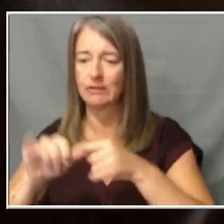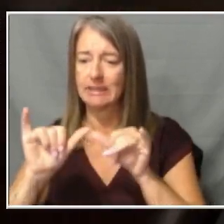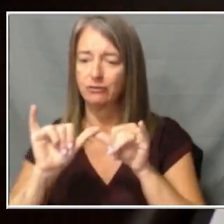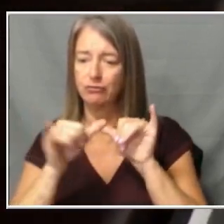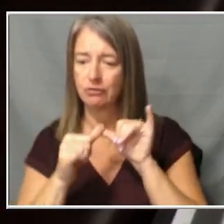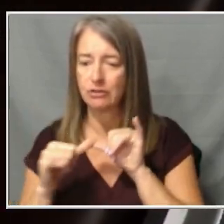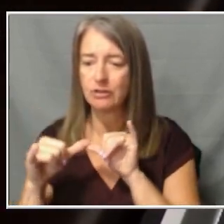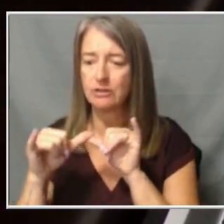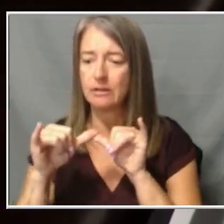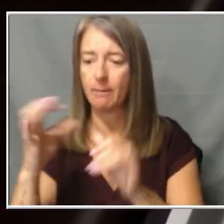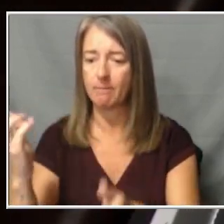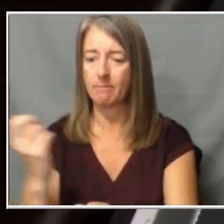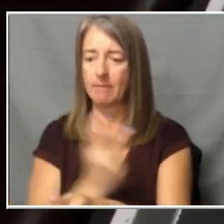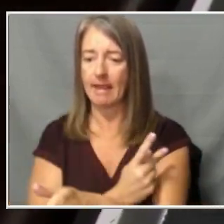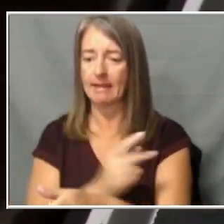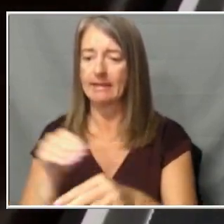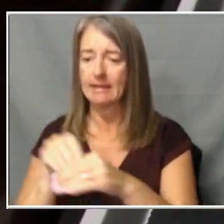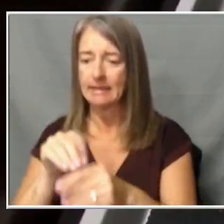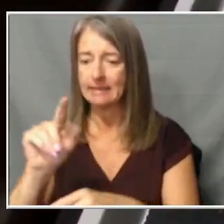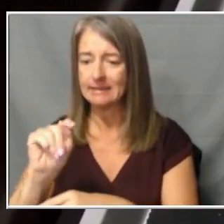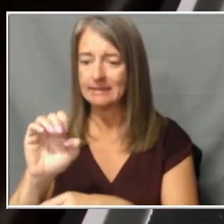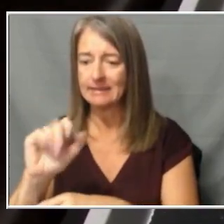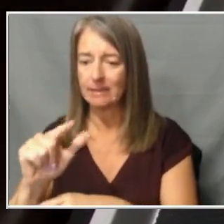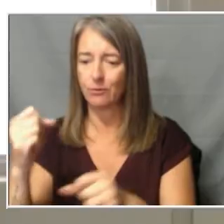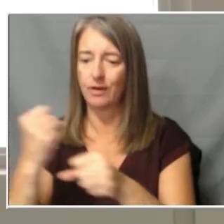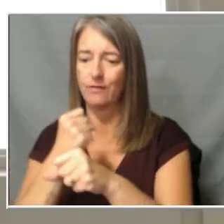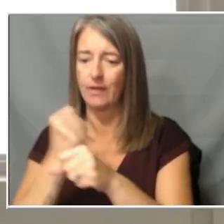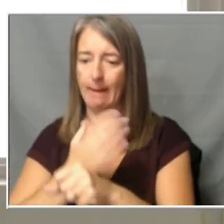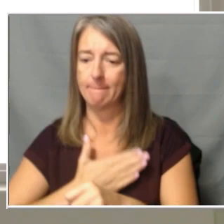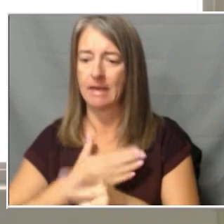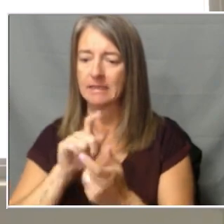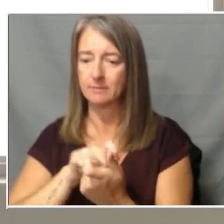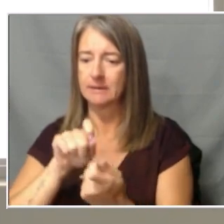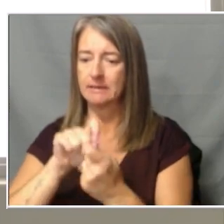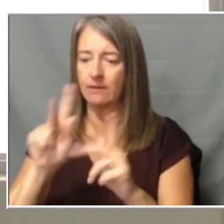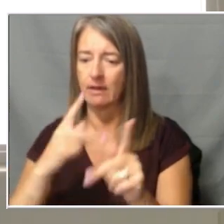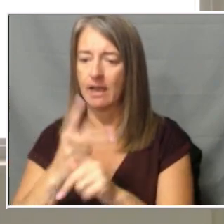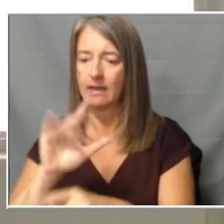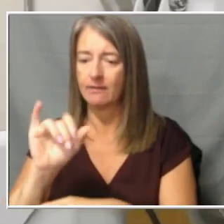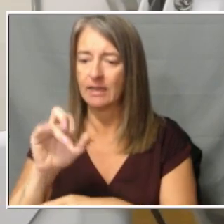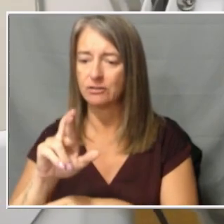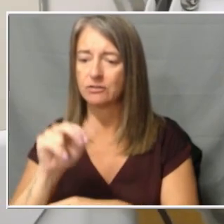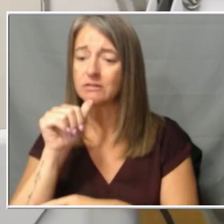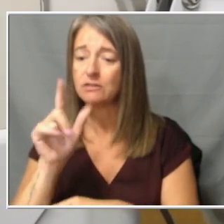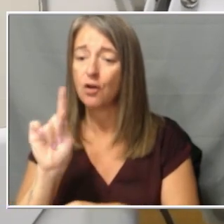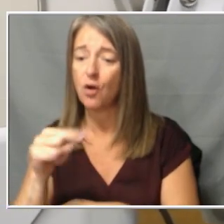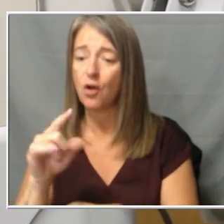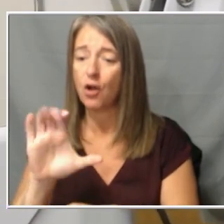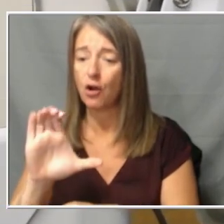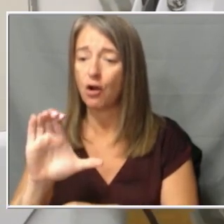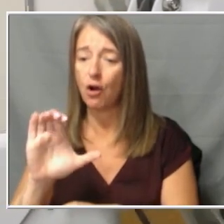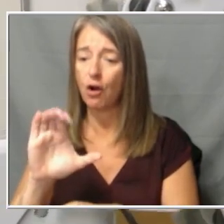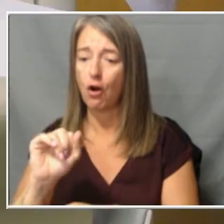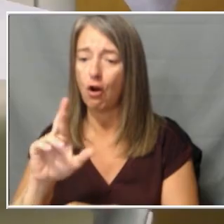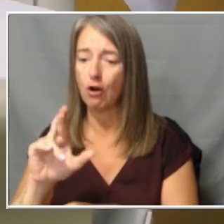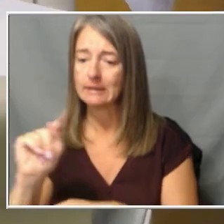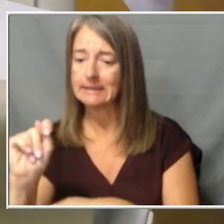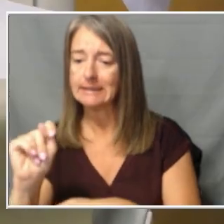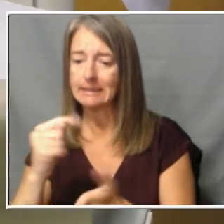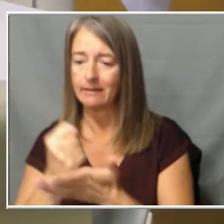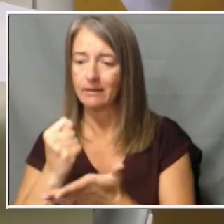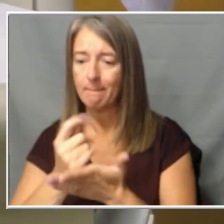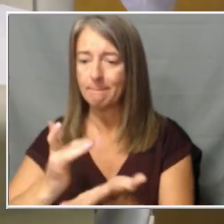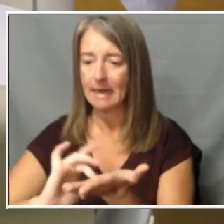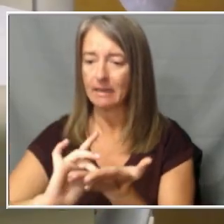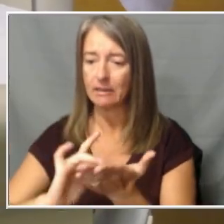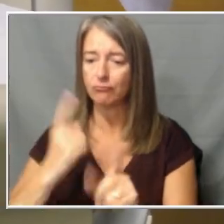those T cells would fight my specific cancer. And it turns out not only was CAR T therapy the best route for Sydney medically,